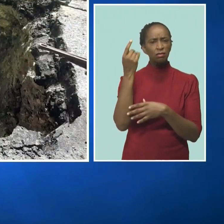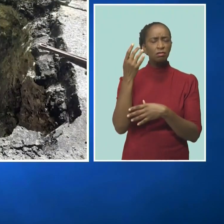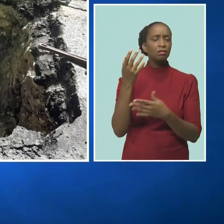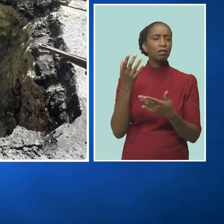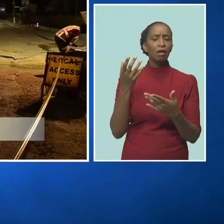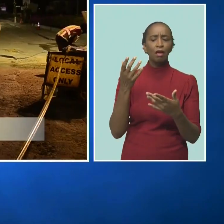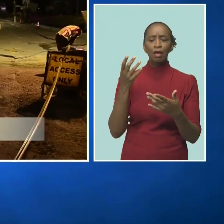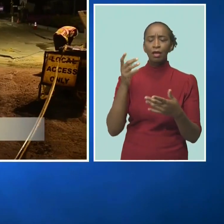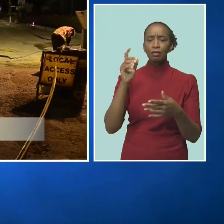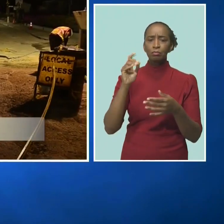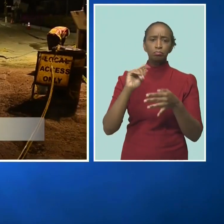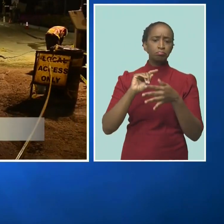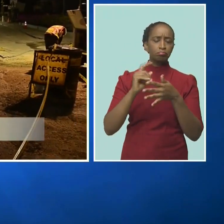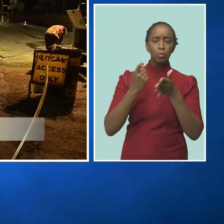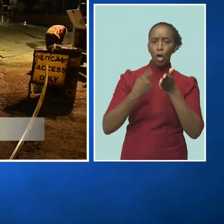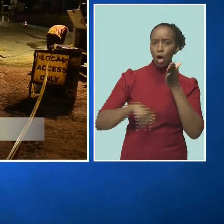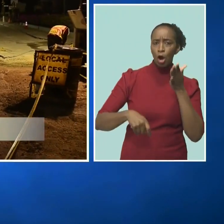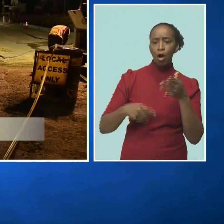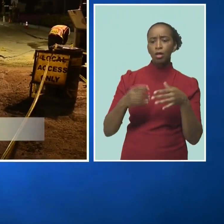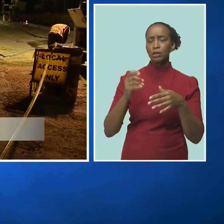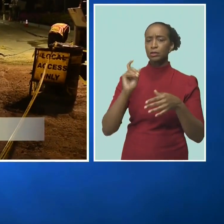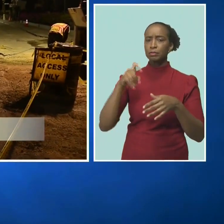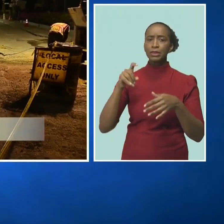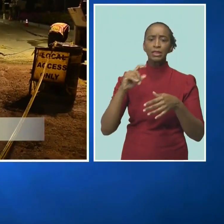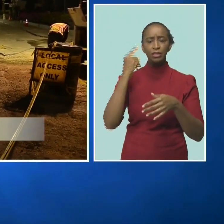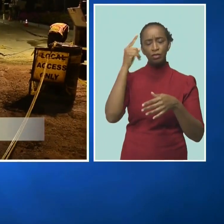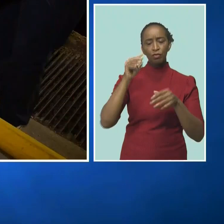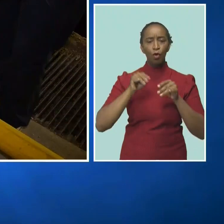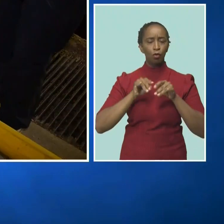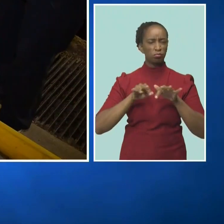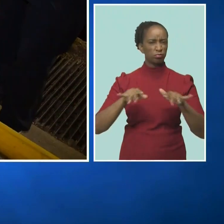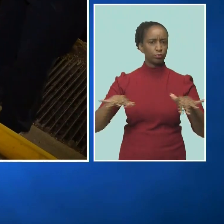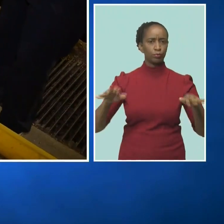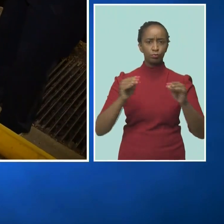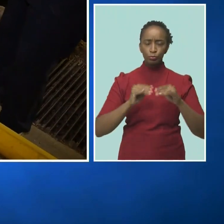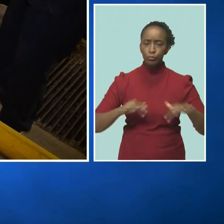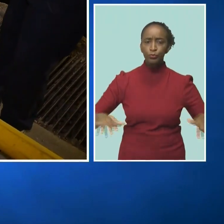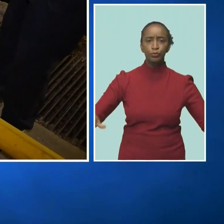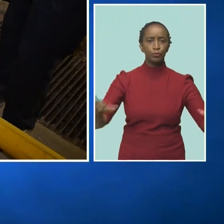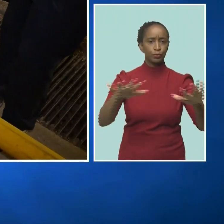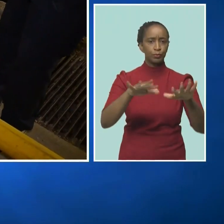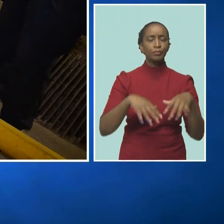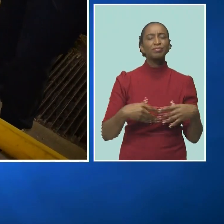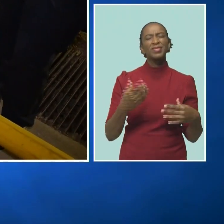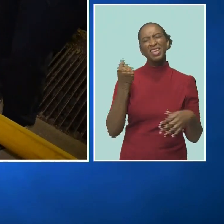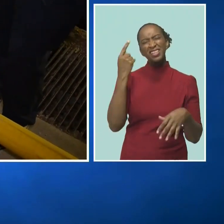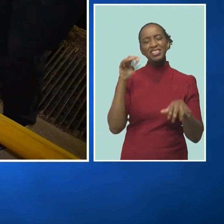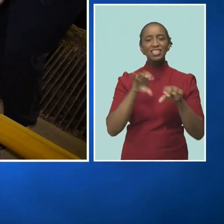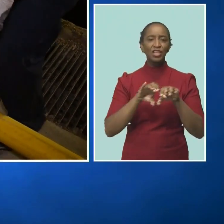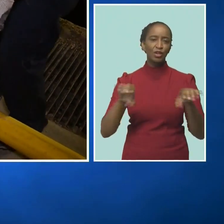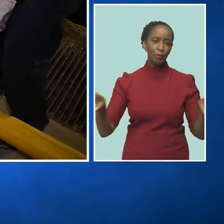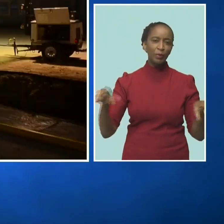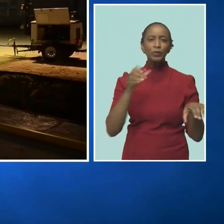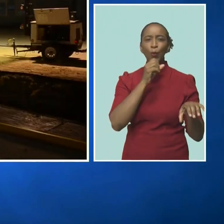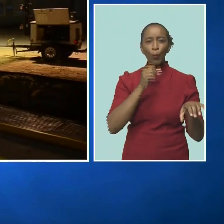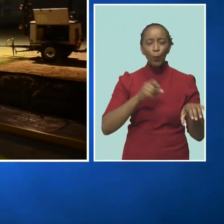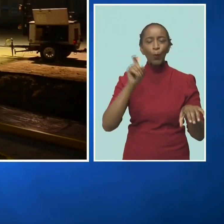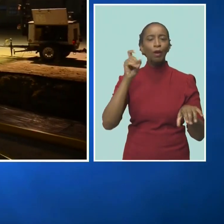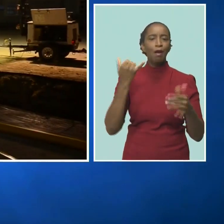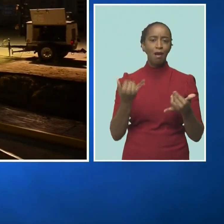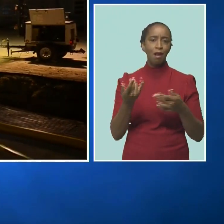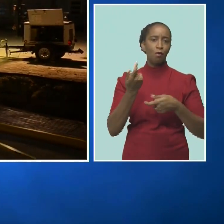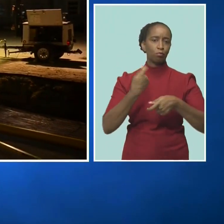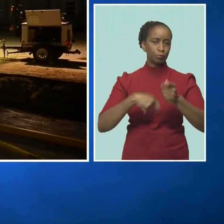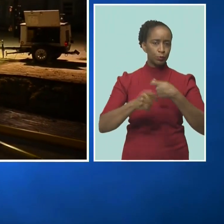cost to expand its natural gas service island-wide. However, she says the mains are aged and are undergoing replacement through an